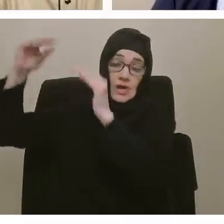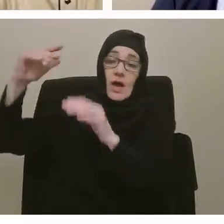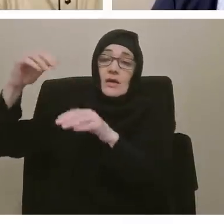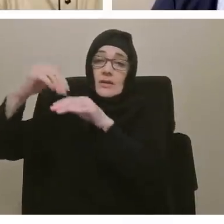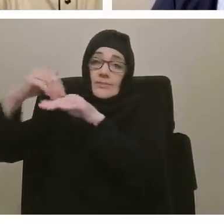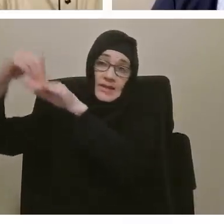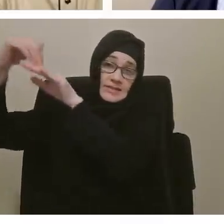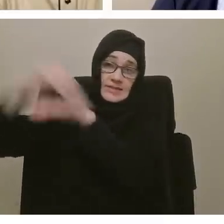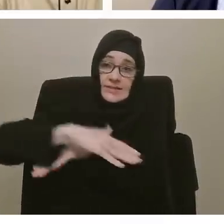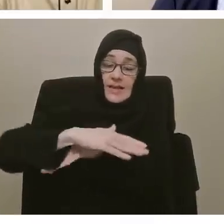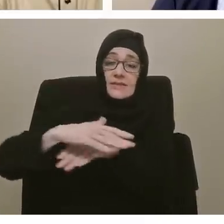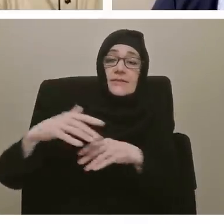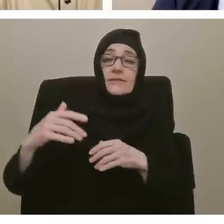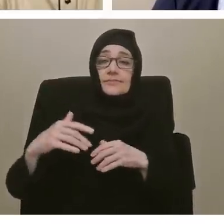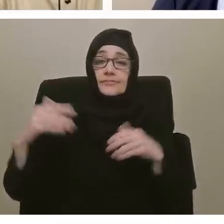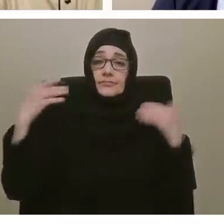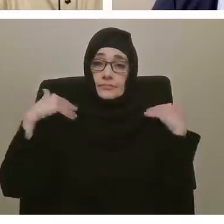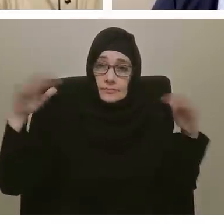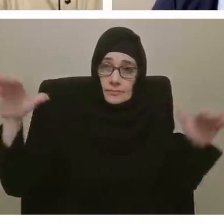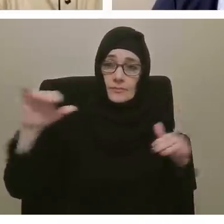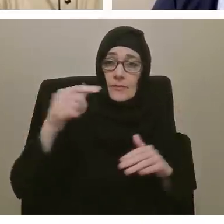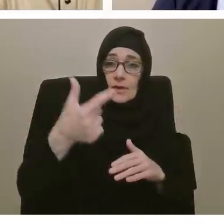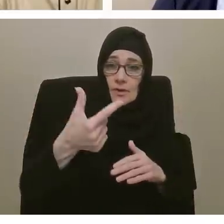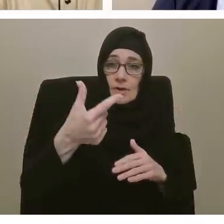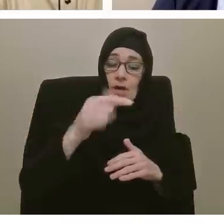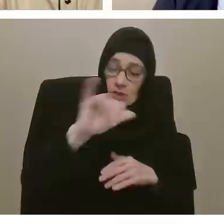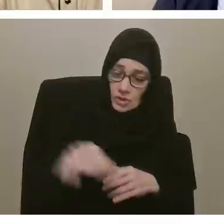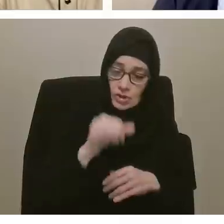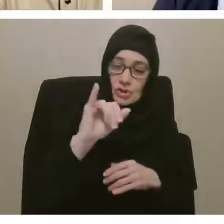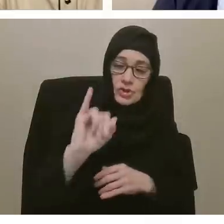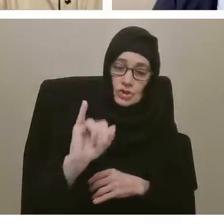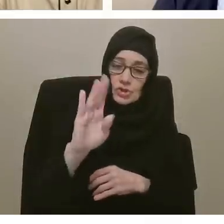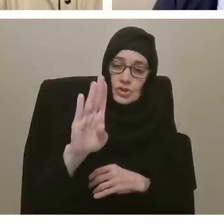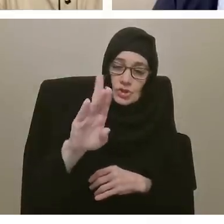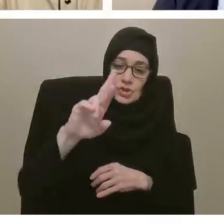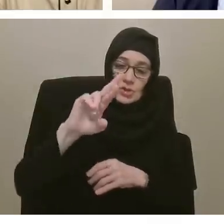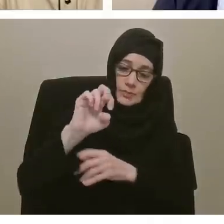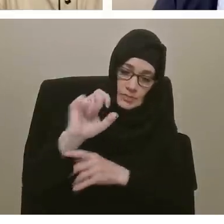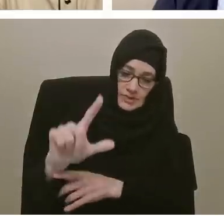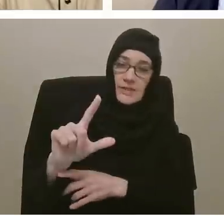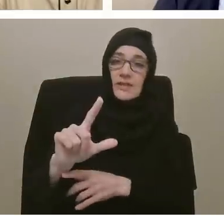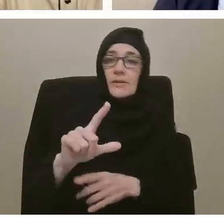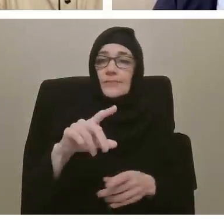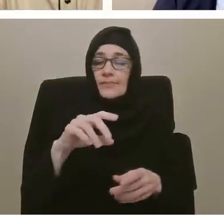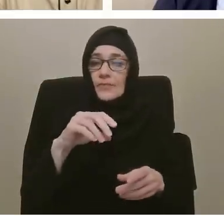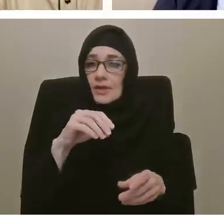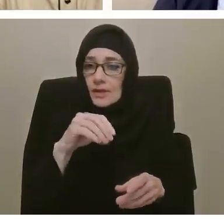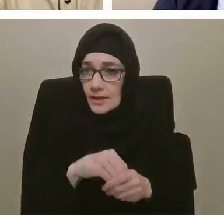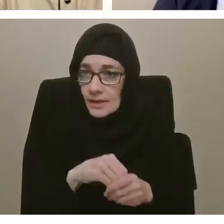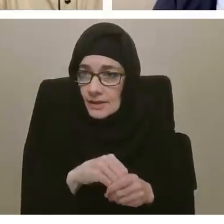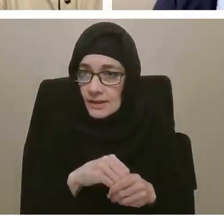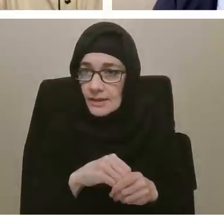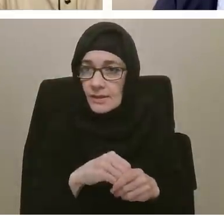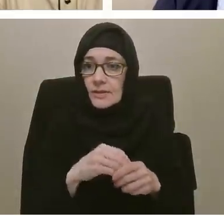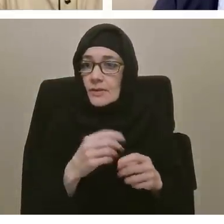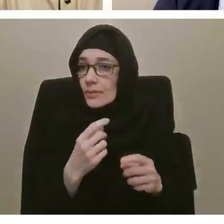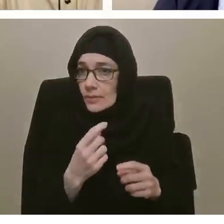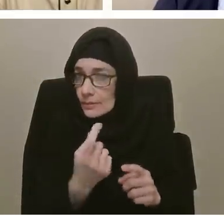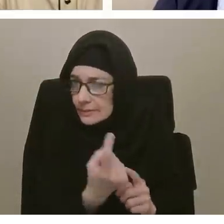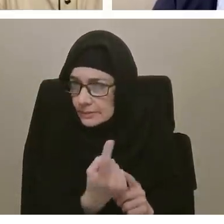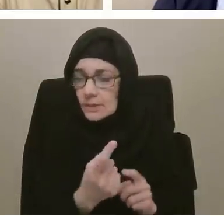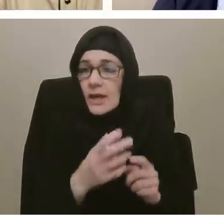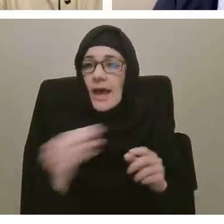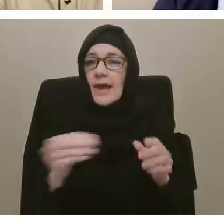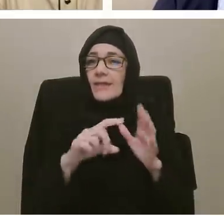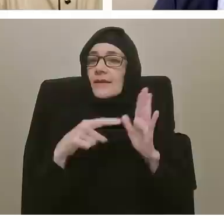that early moment, in that initial moment in the cave of Hira. The example, the story, the incident that we are all intimately familiar with,